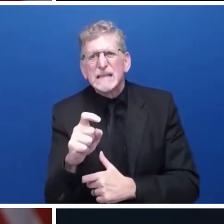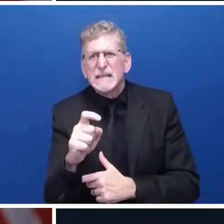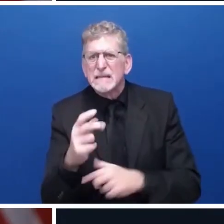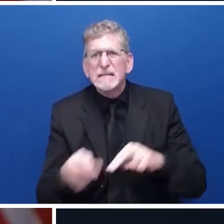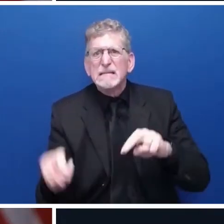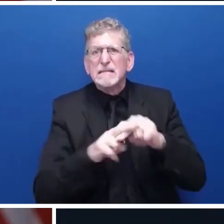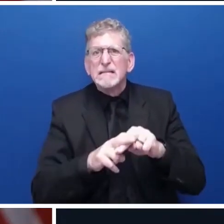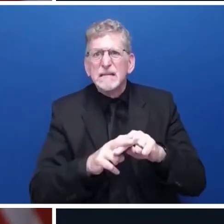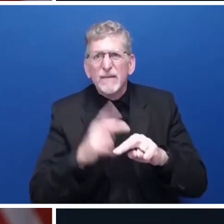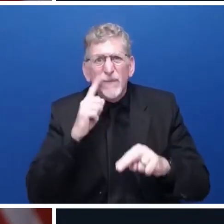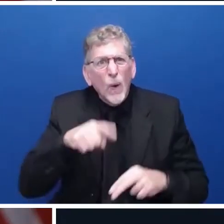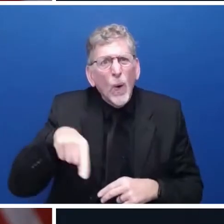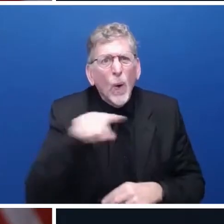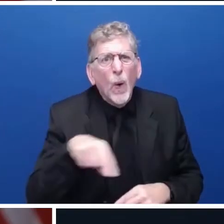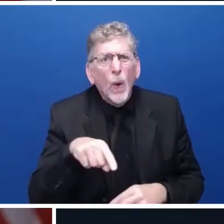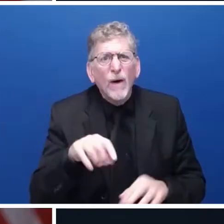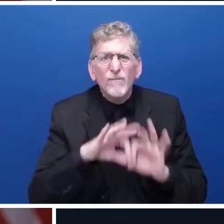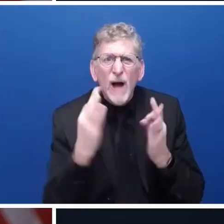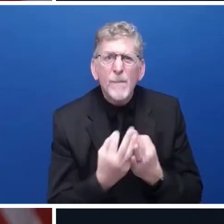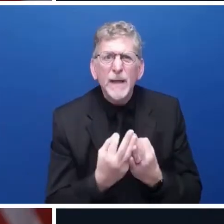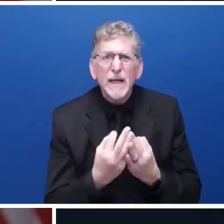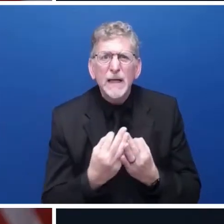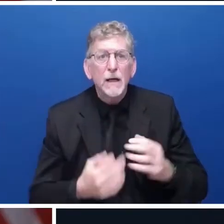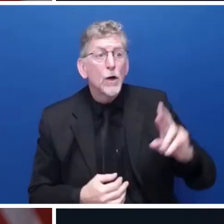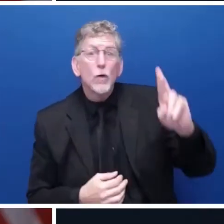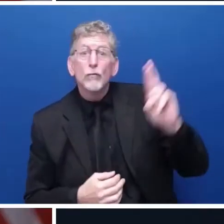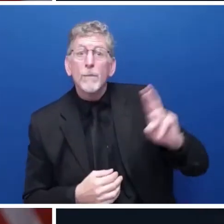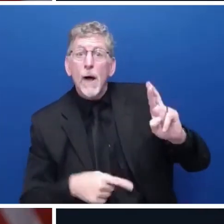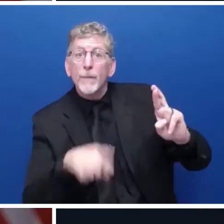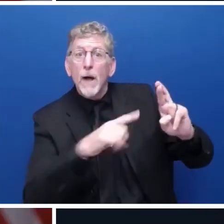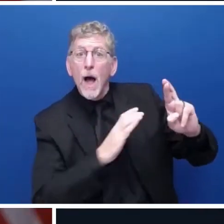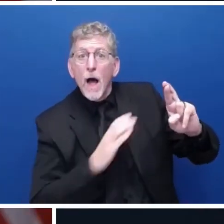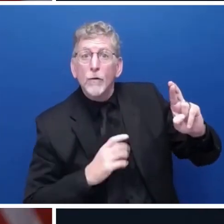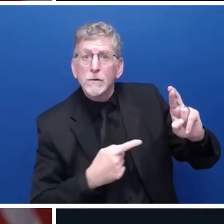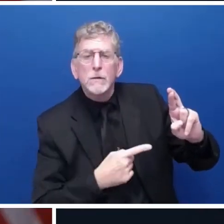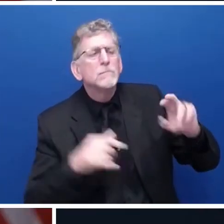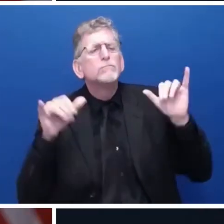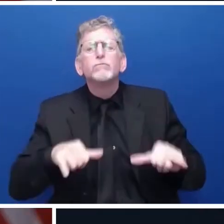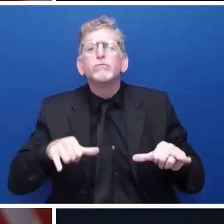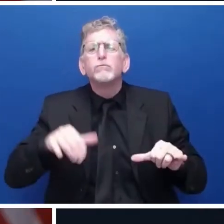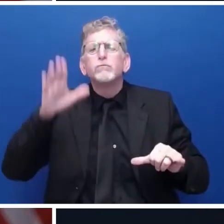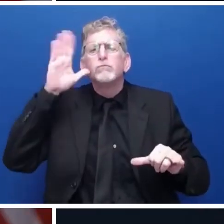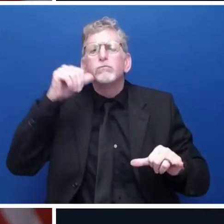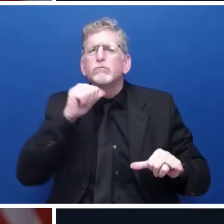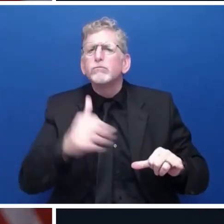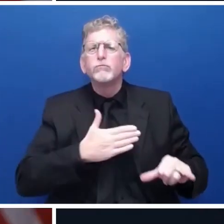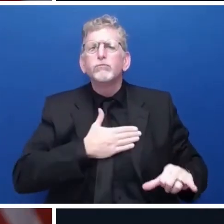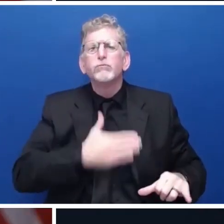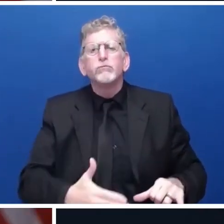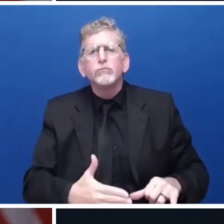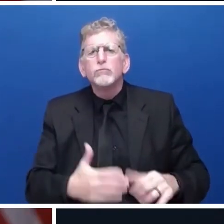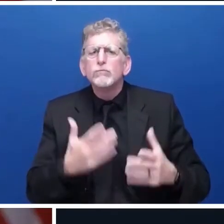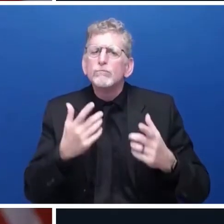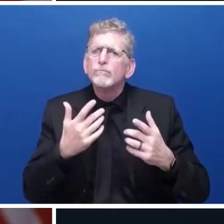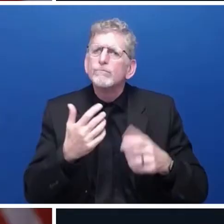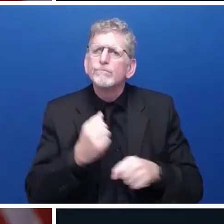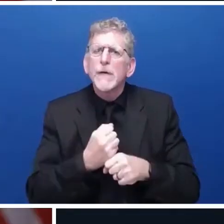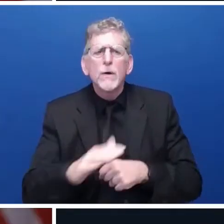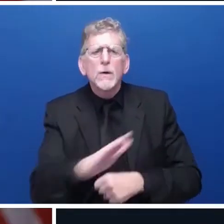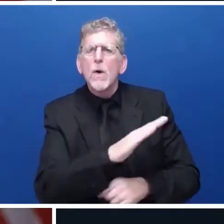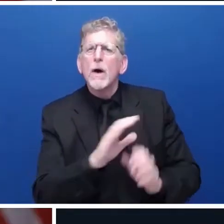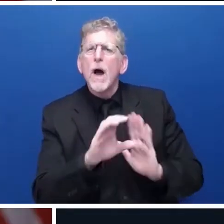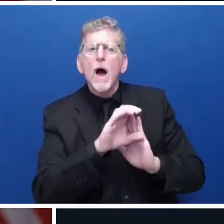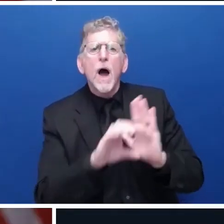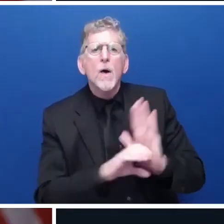him. They're making your life harder. They're making your life more expensive. They're even making it more difficult to